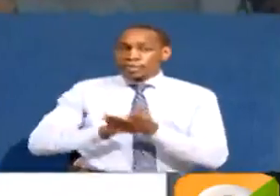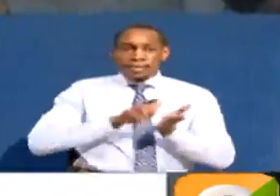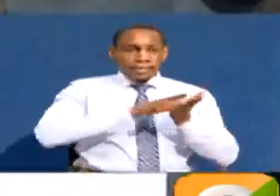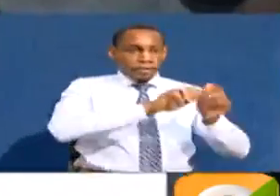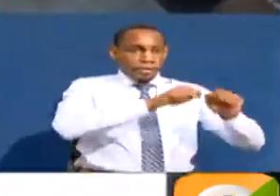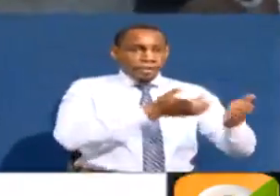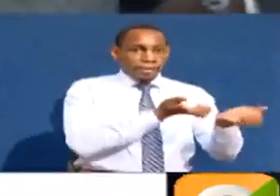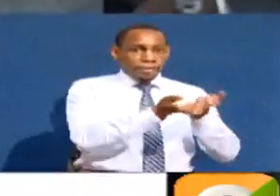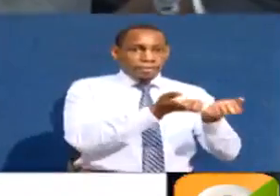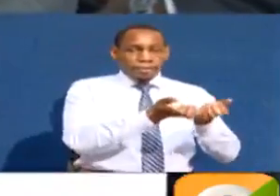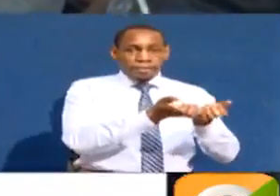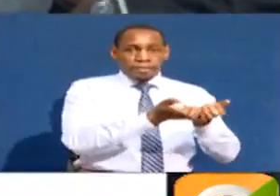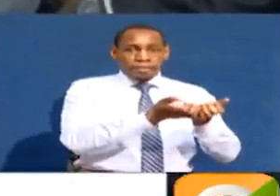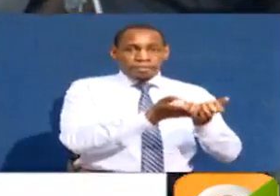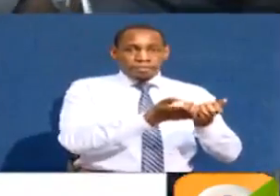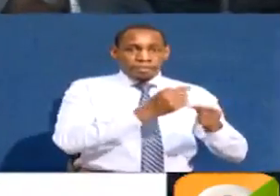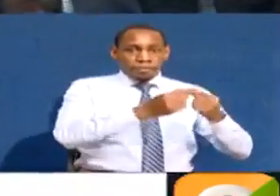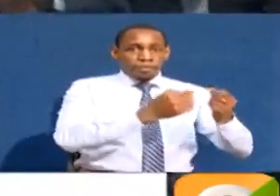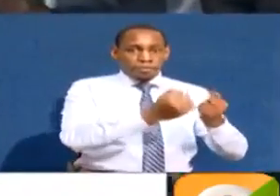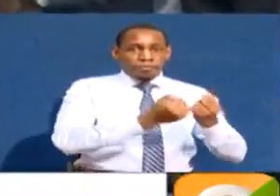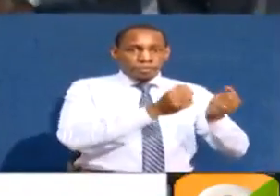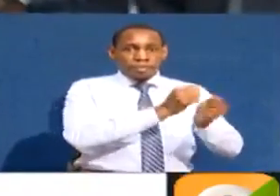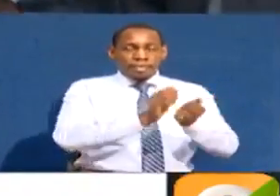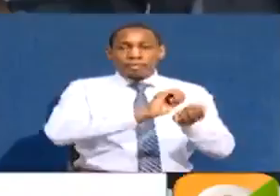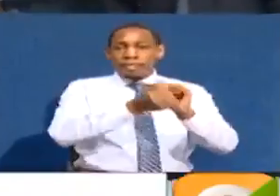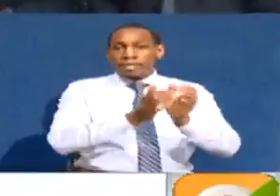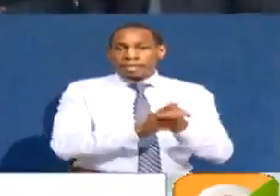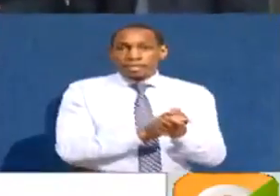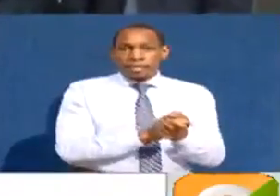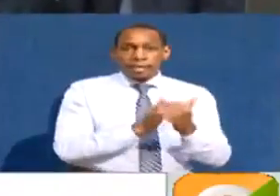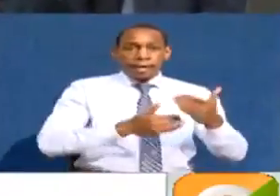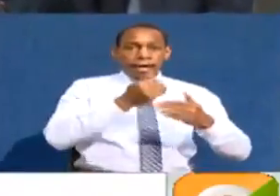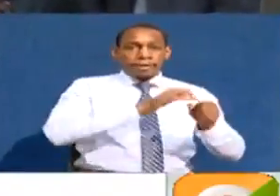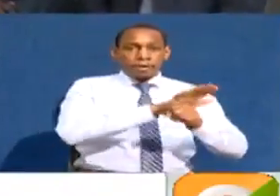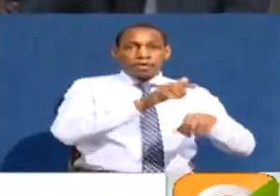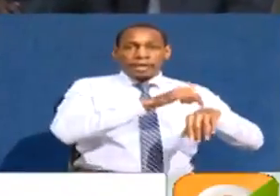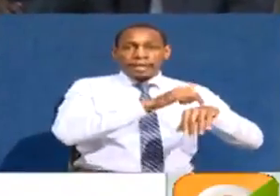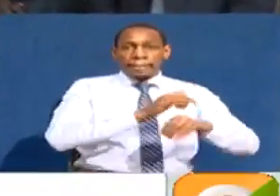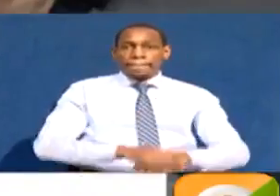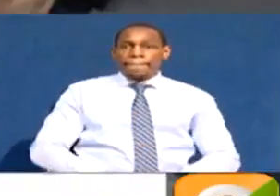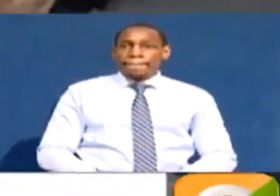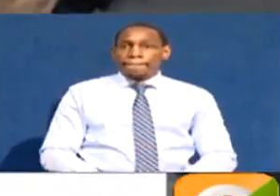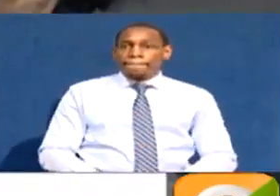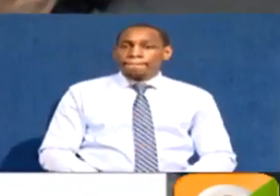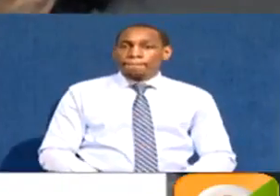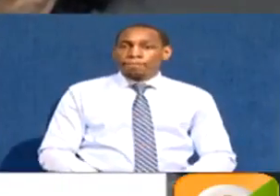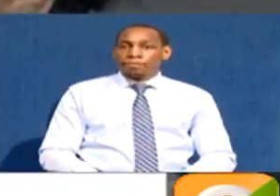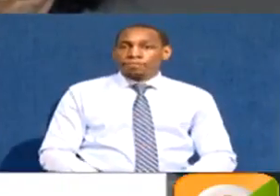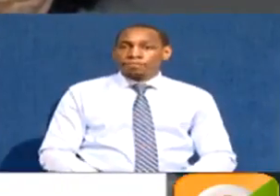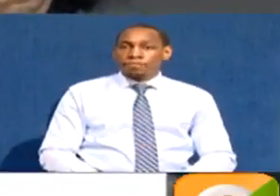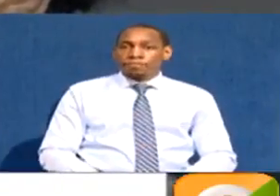will enable businesses emerge stronger as they strategize for a post-COVID era.